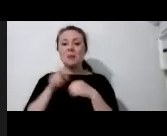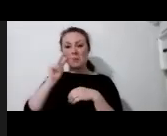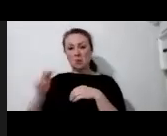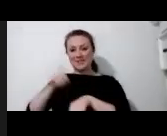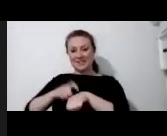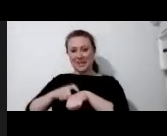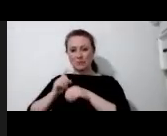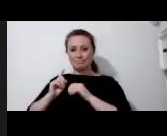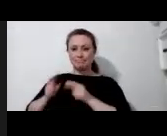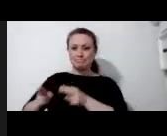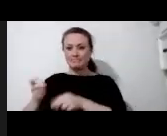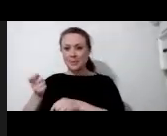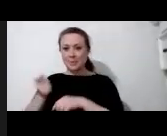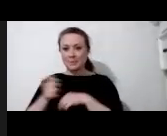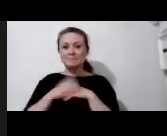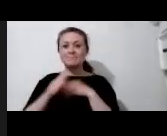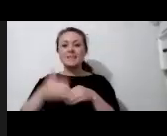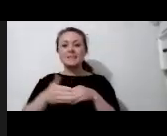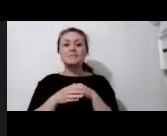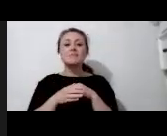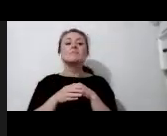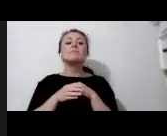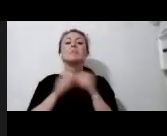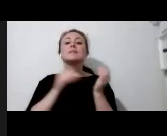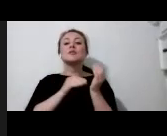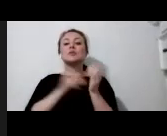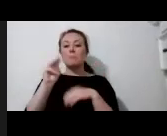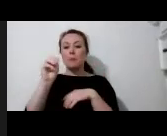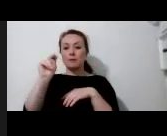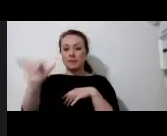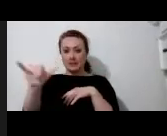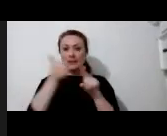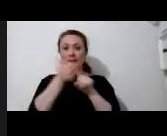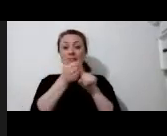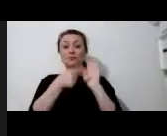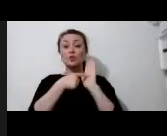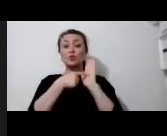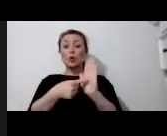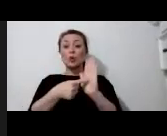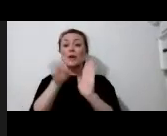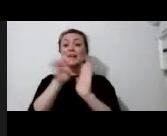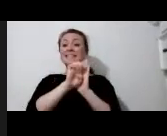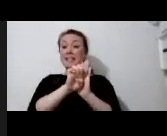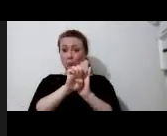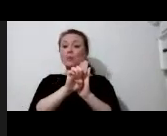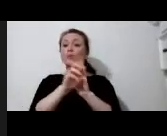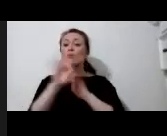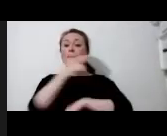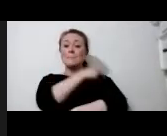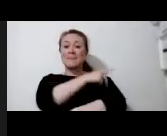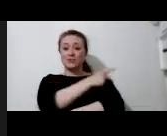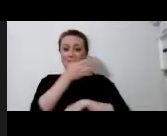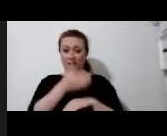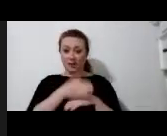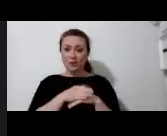next slide. Dr. Mani showed an example of a patient that he had. So I